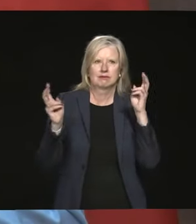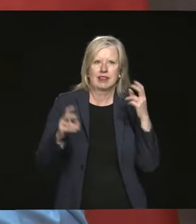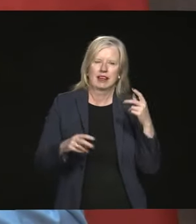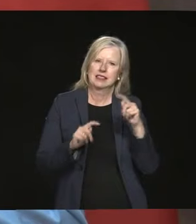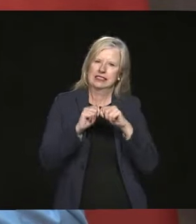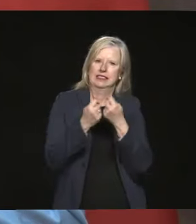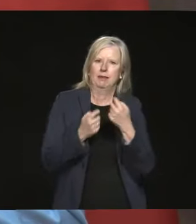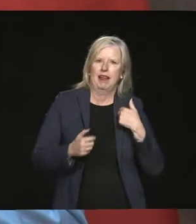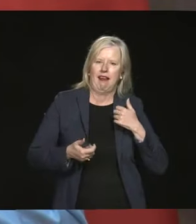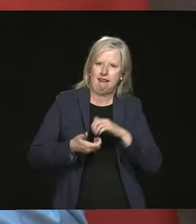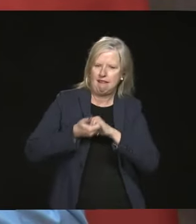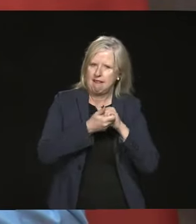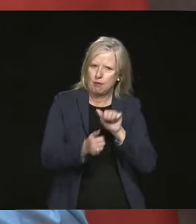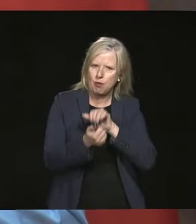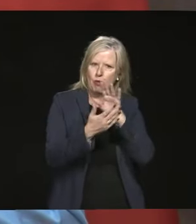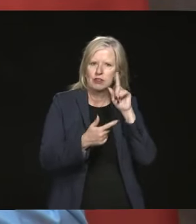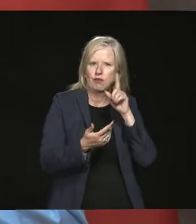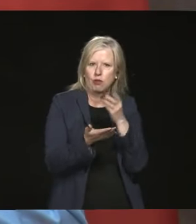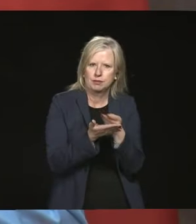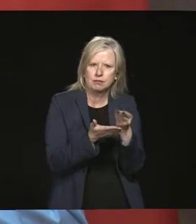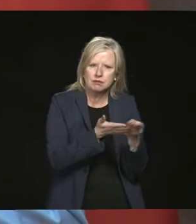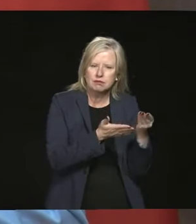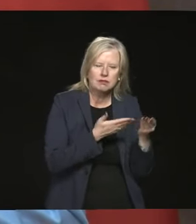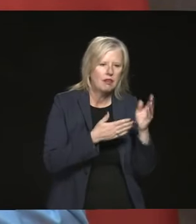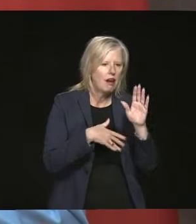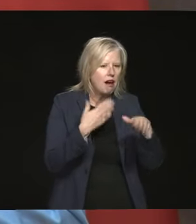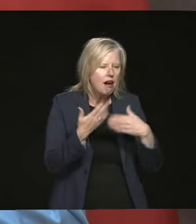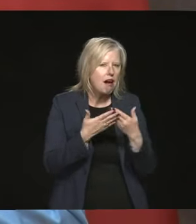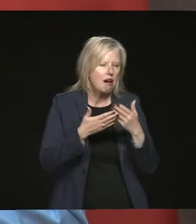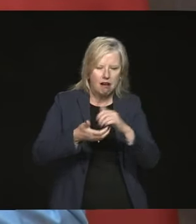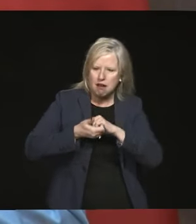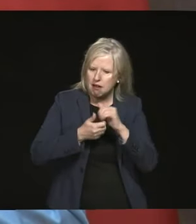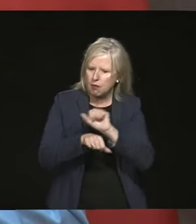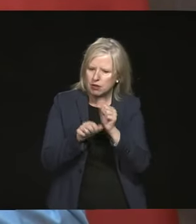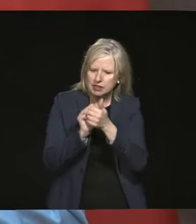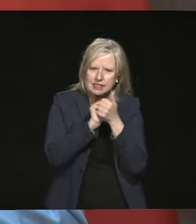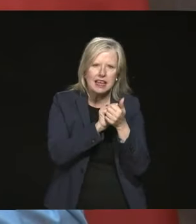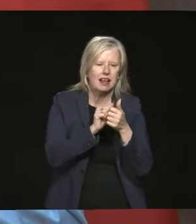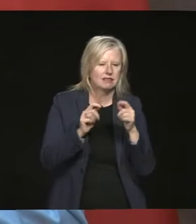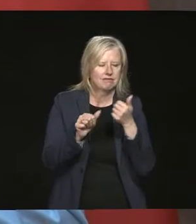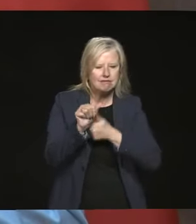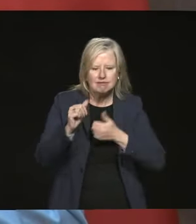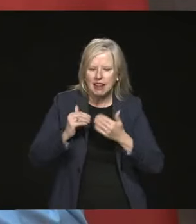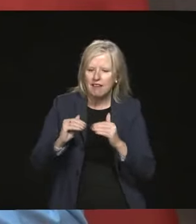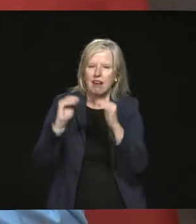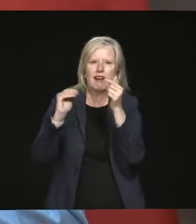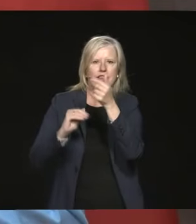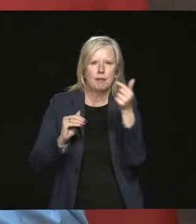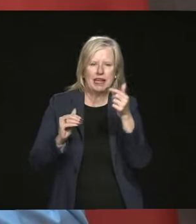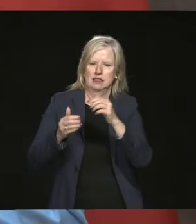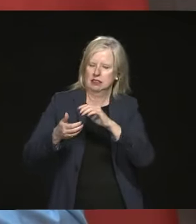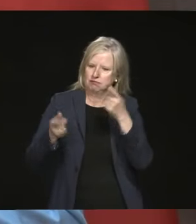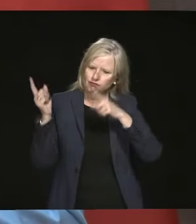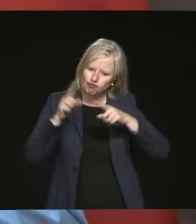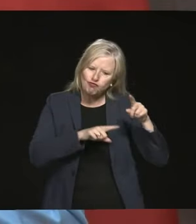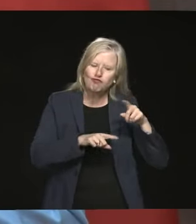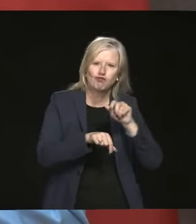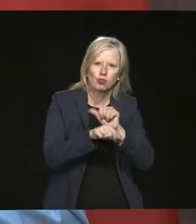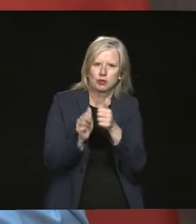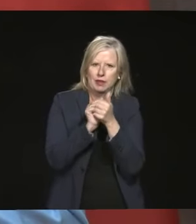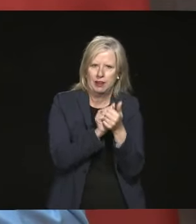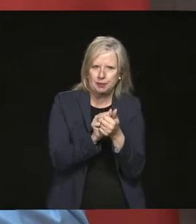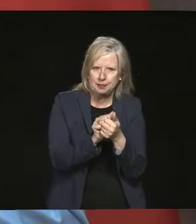with et tous all les hands on autres deck de gouvernement. and all levels of D'ailleurs, government working je together. m'entretiendrai de nouveau Furthermore, avec mes homologues